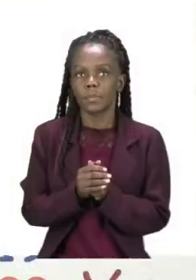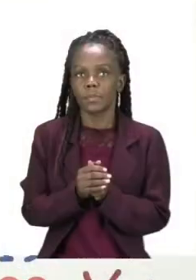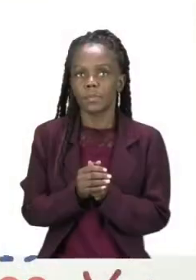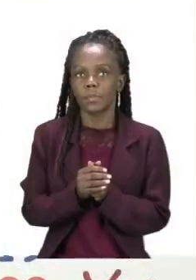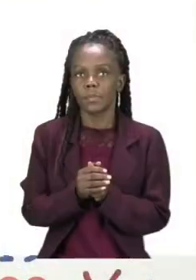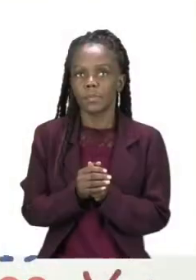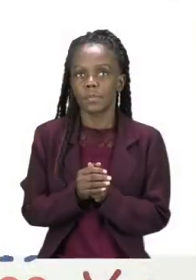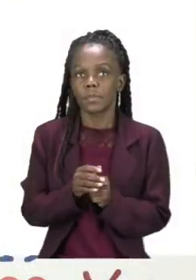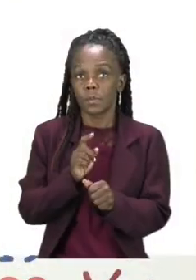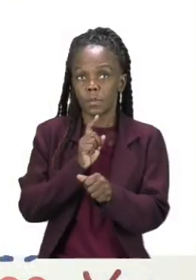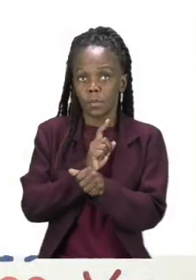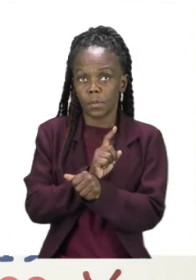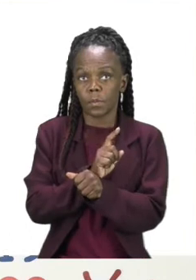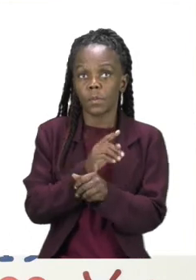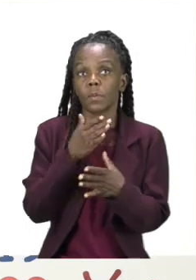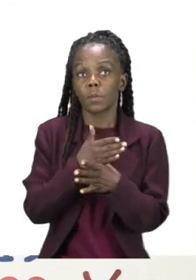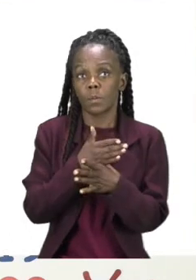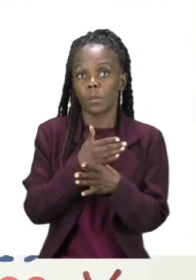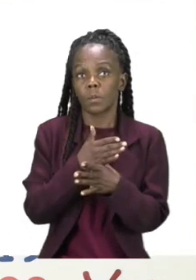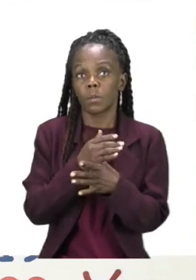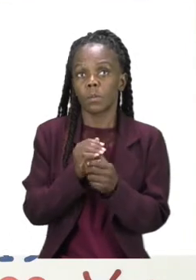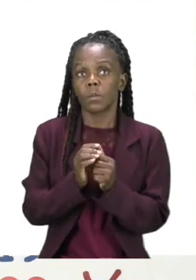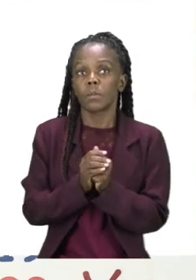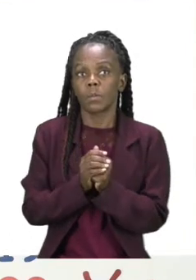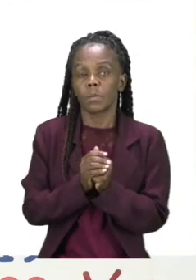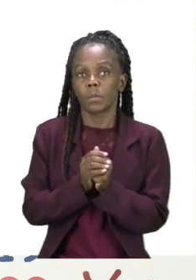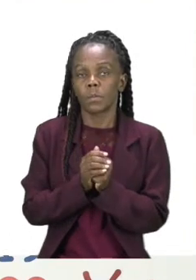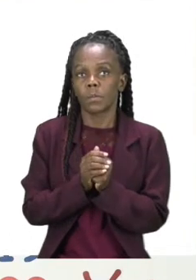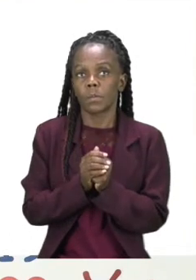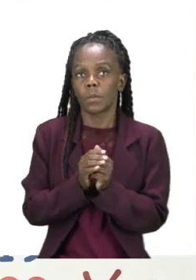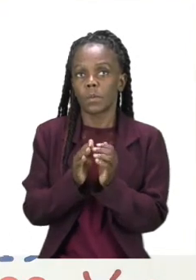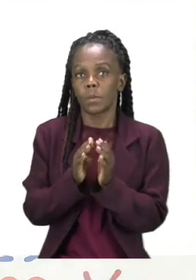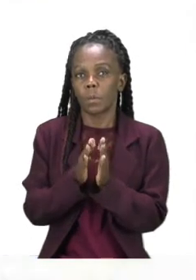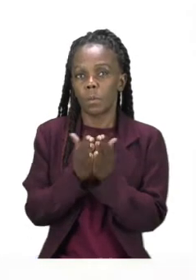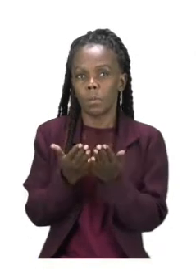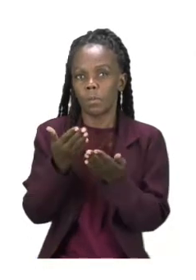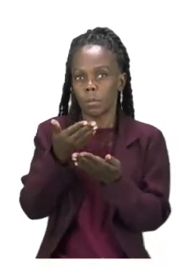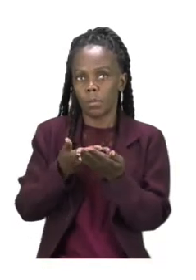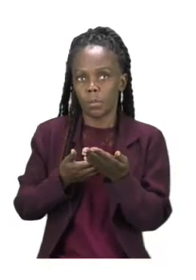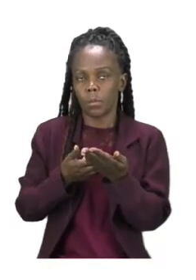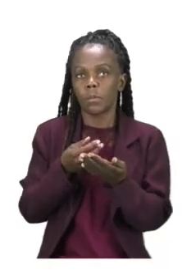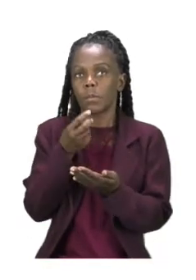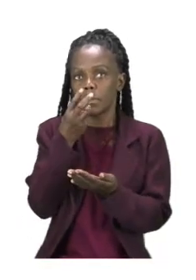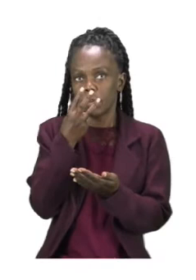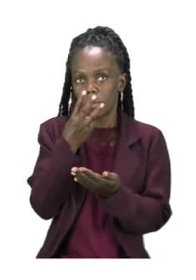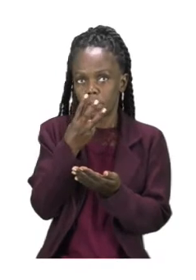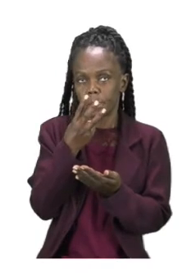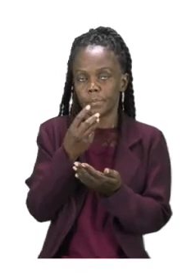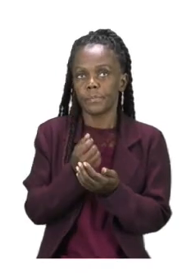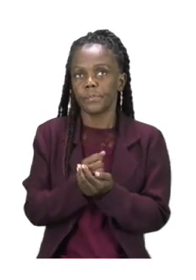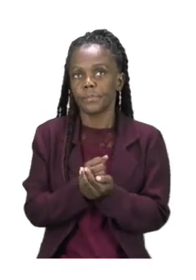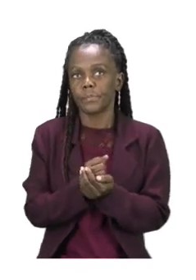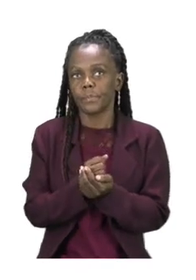Our first exercise, grade 1s, please can you turn to page 3. On page 3, we